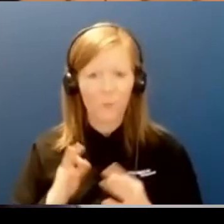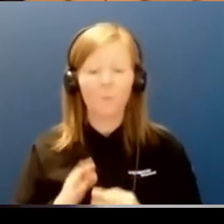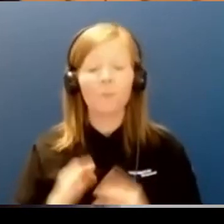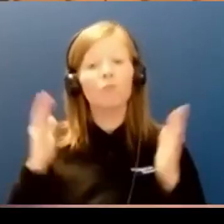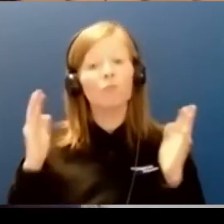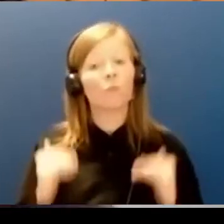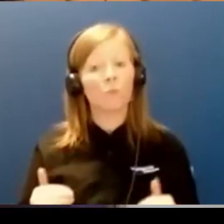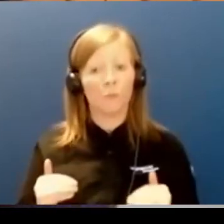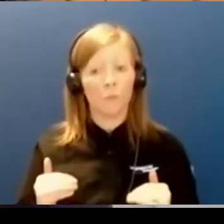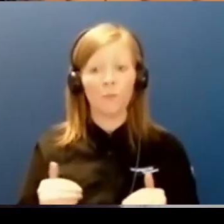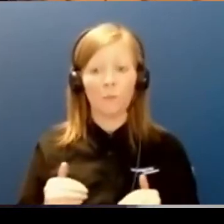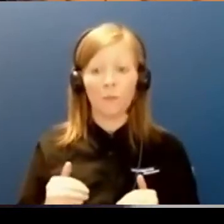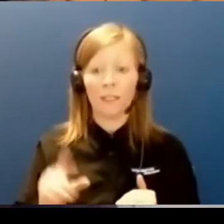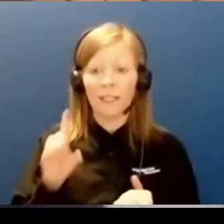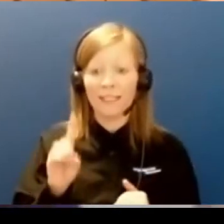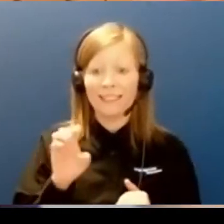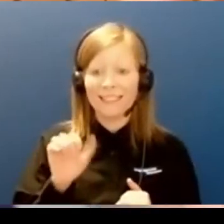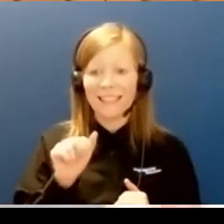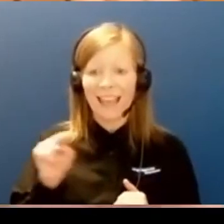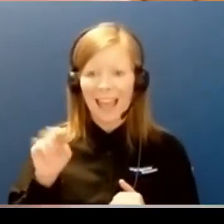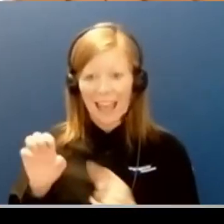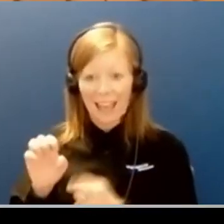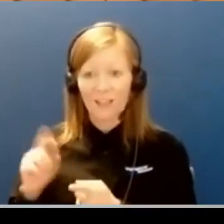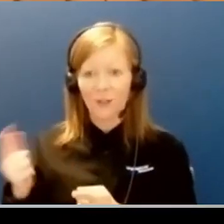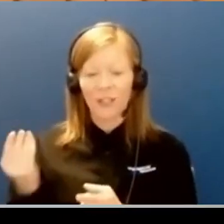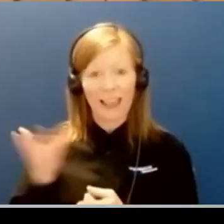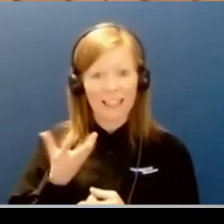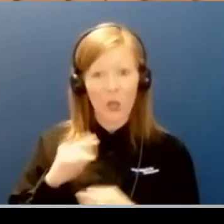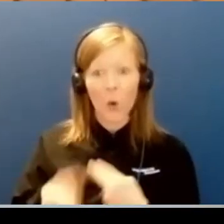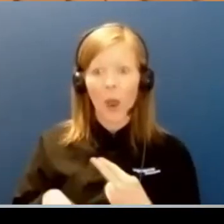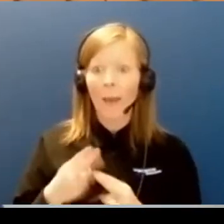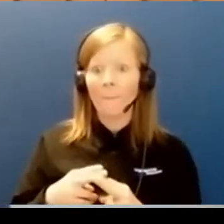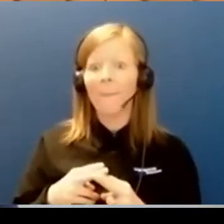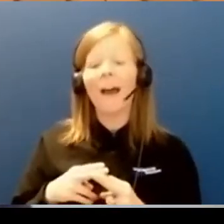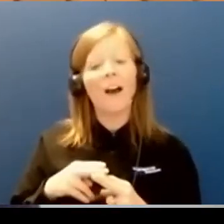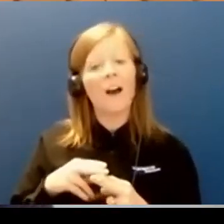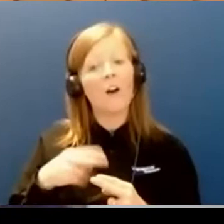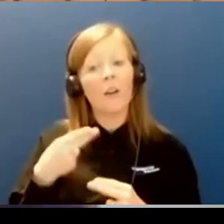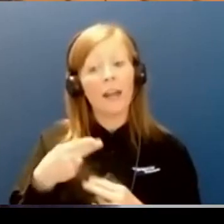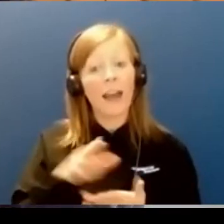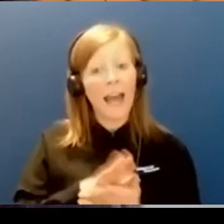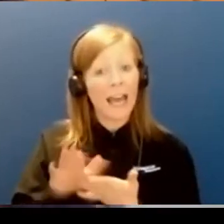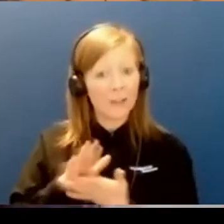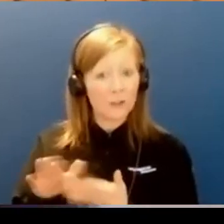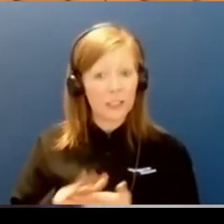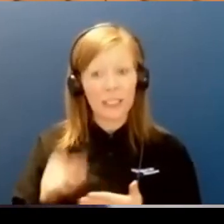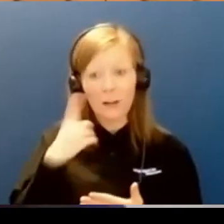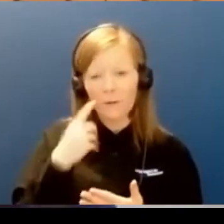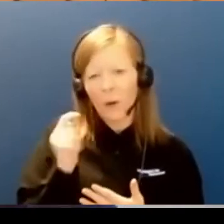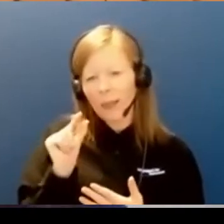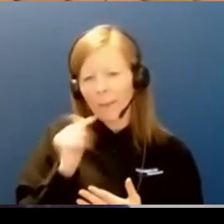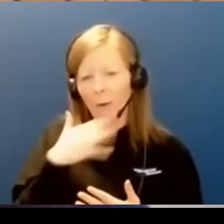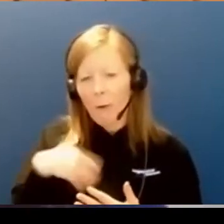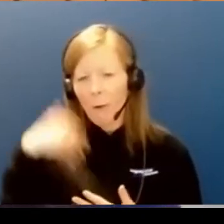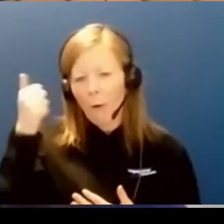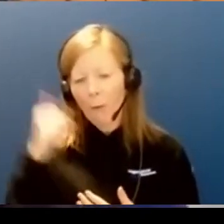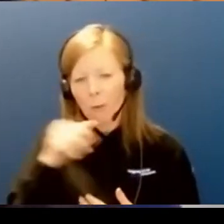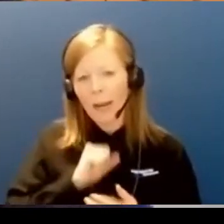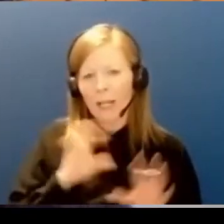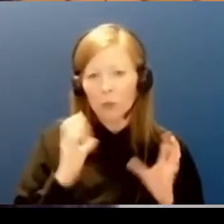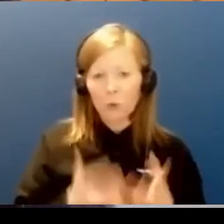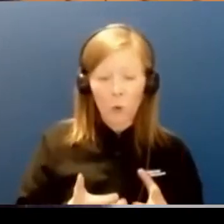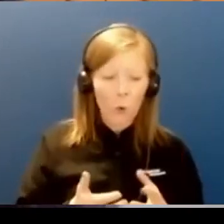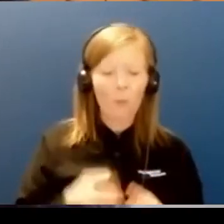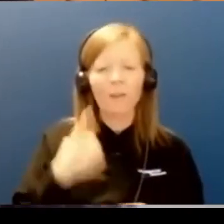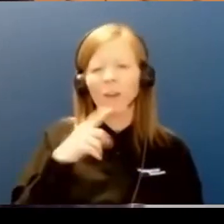on to Deanna is actually going to tell us more about hygiene for a slightly older age group for the toddlers and talking about a first dental